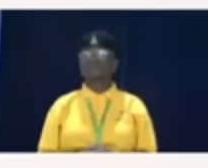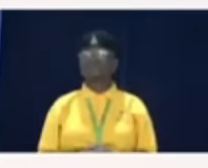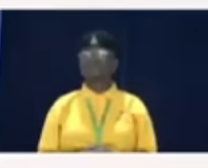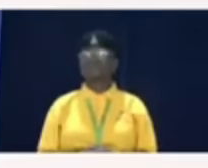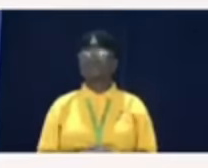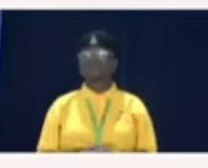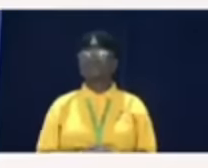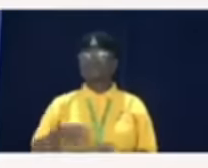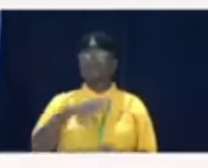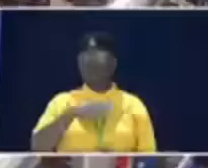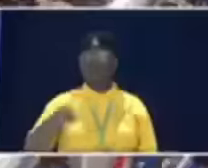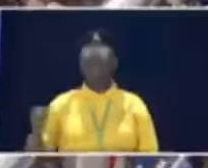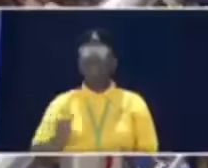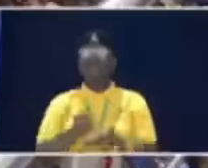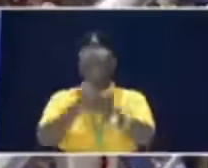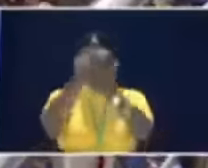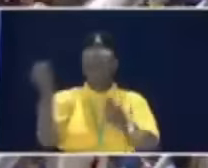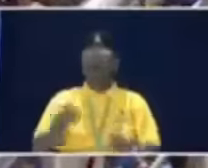And help us to be holy.